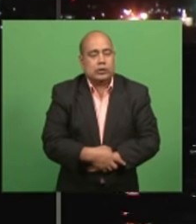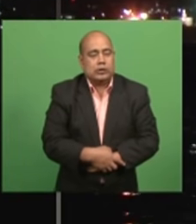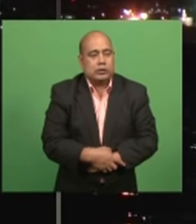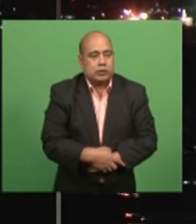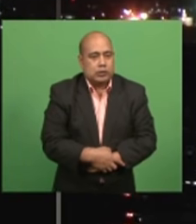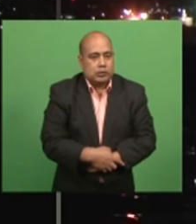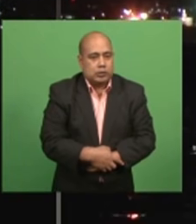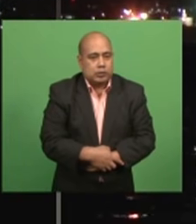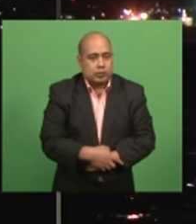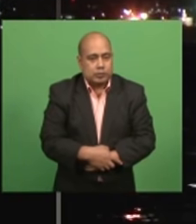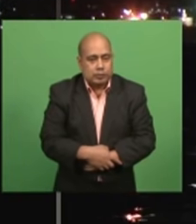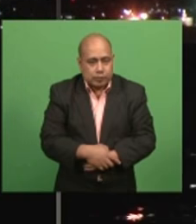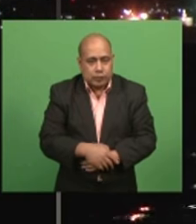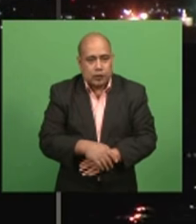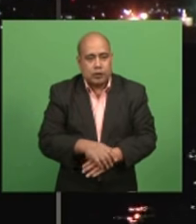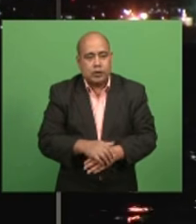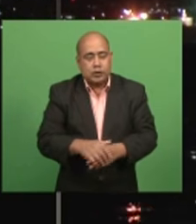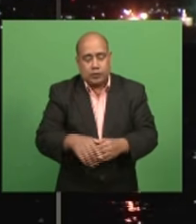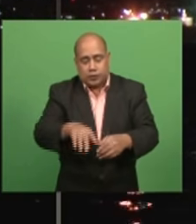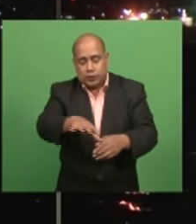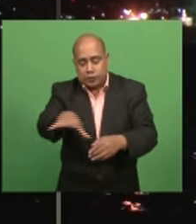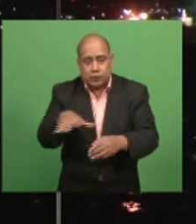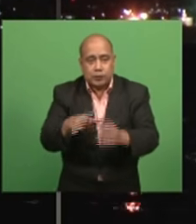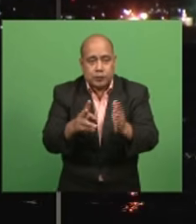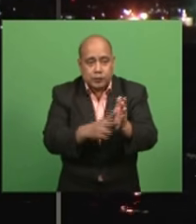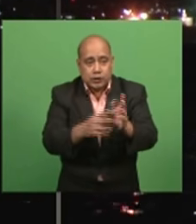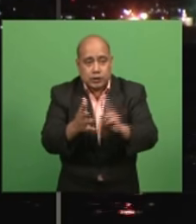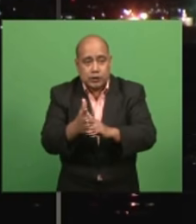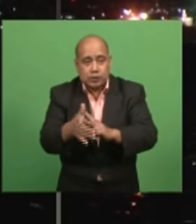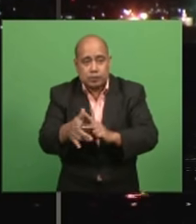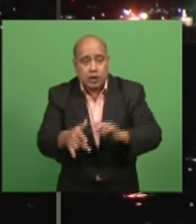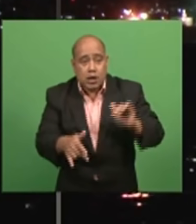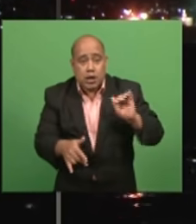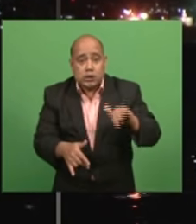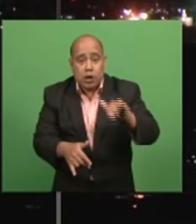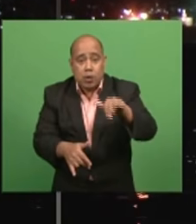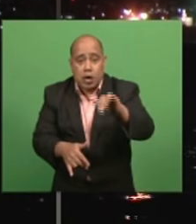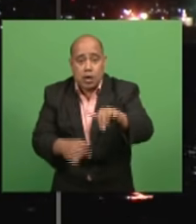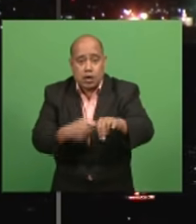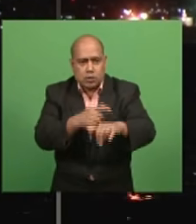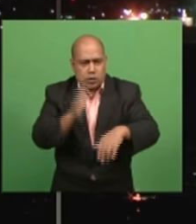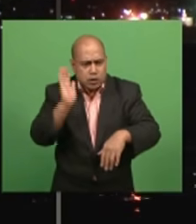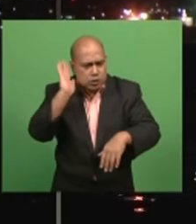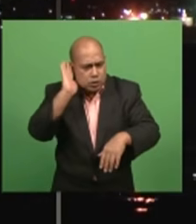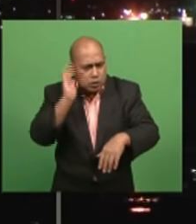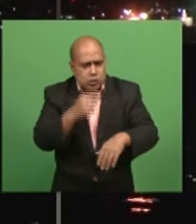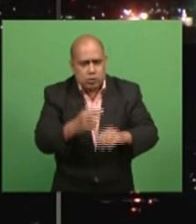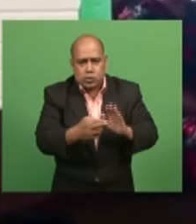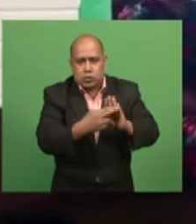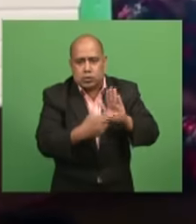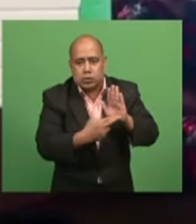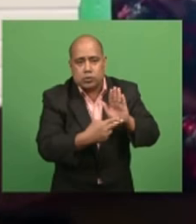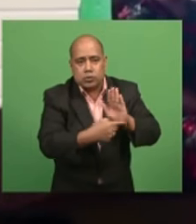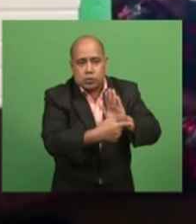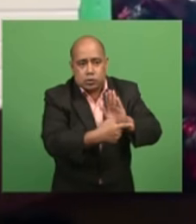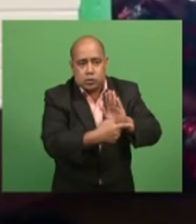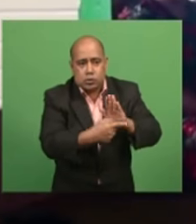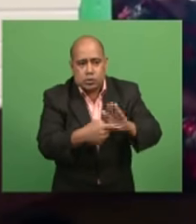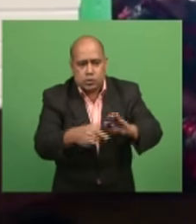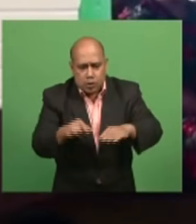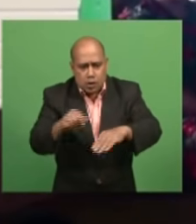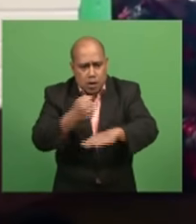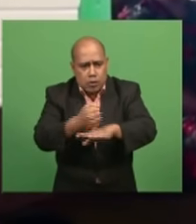Villagers in the Yasawa group have been urged to adhere to restrictions implemented by the Fijian government. In a briefing, Assistant